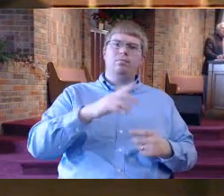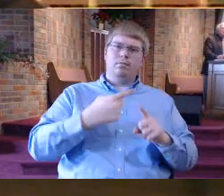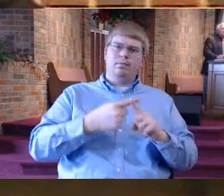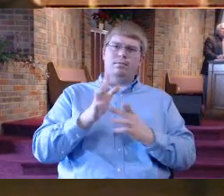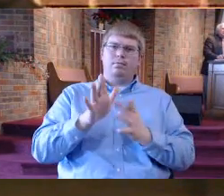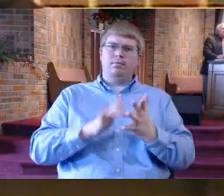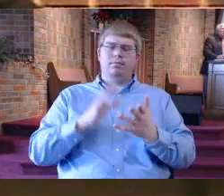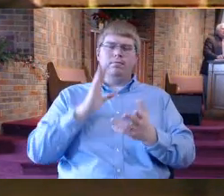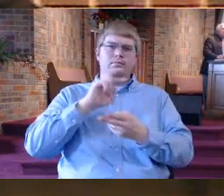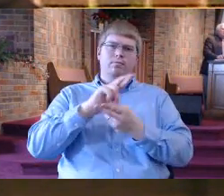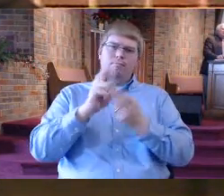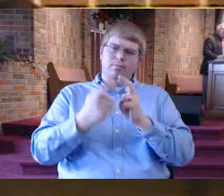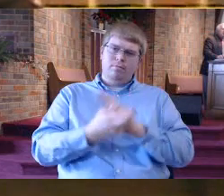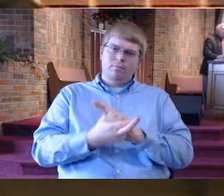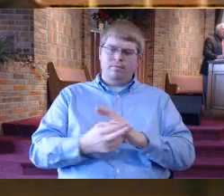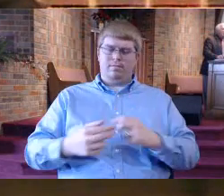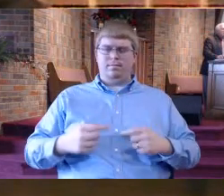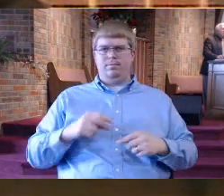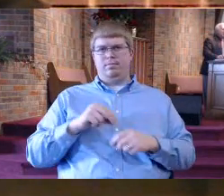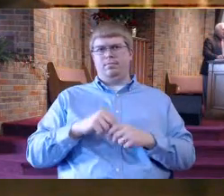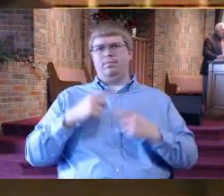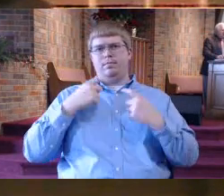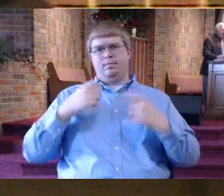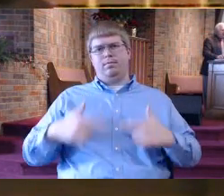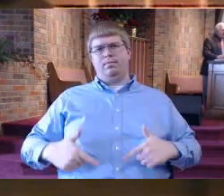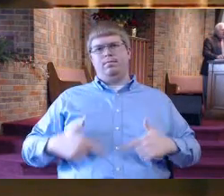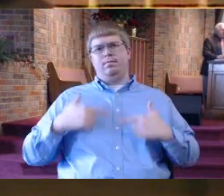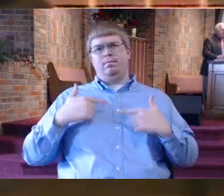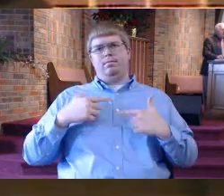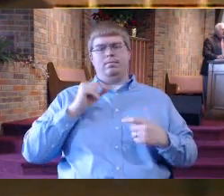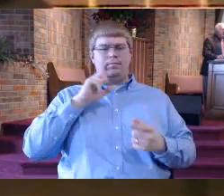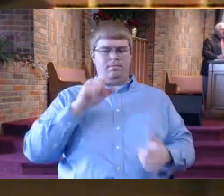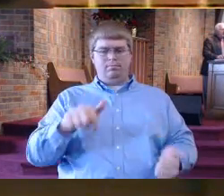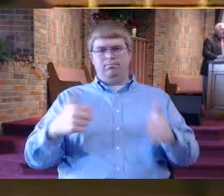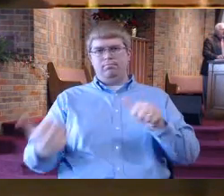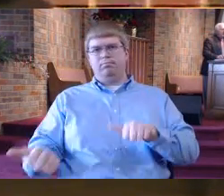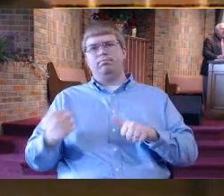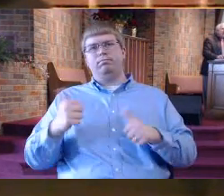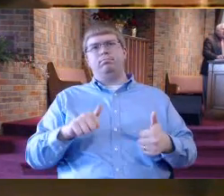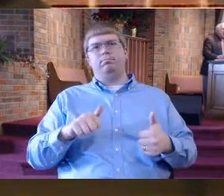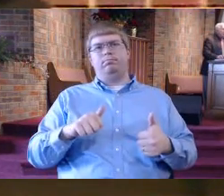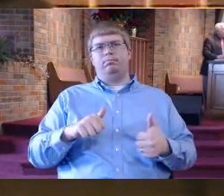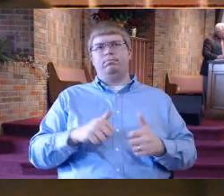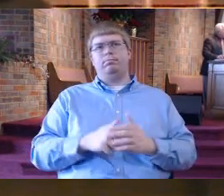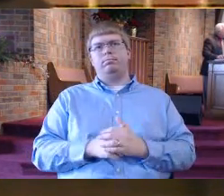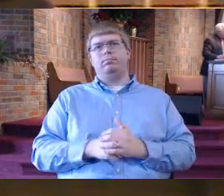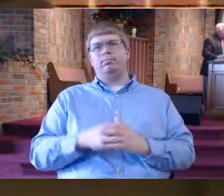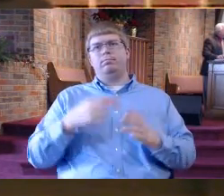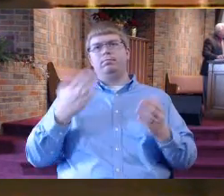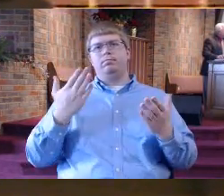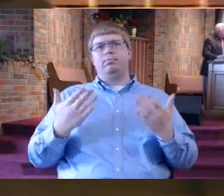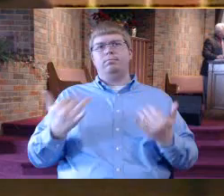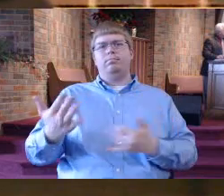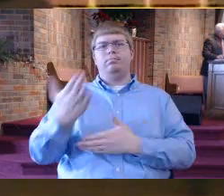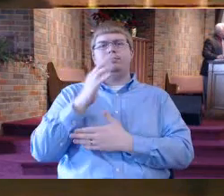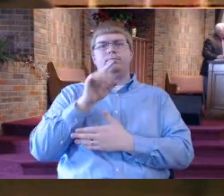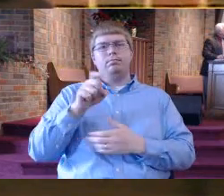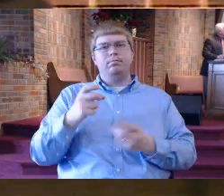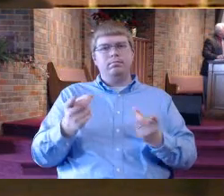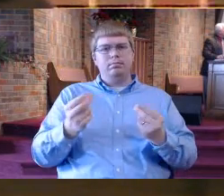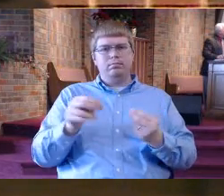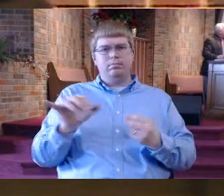repentance, would be baptized for the remission of sins. It may be this morning that you need to do those things as